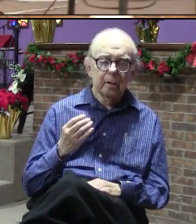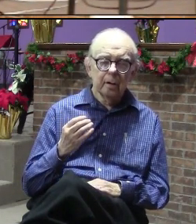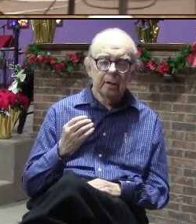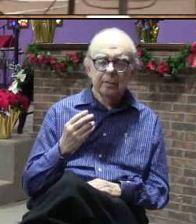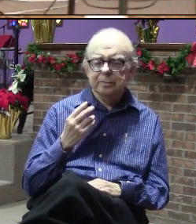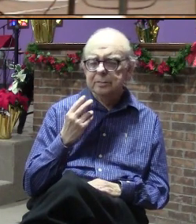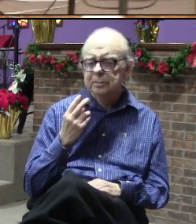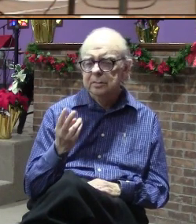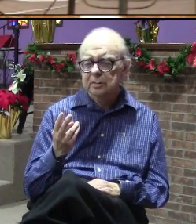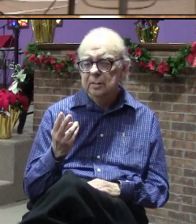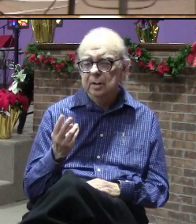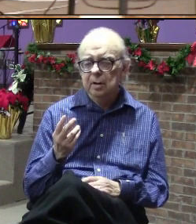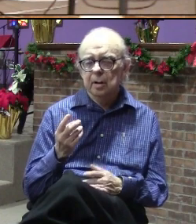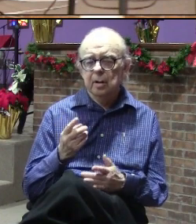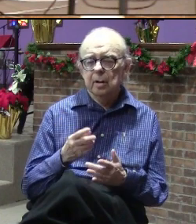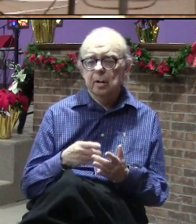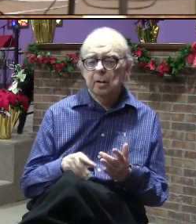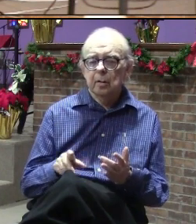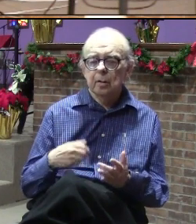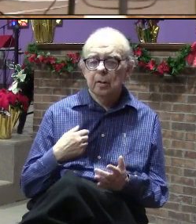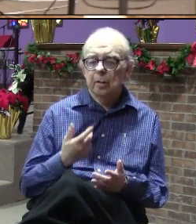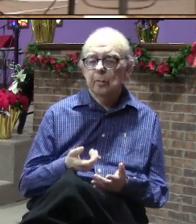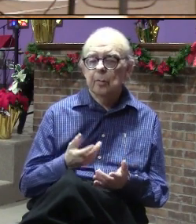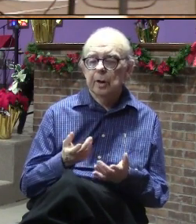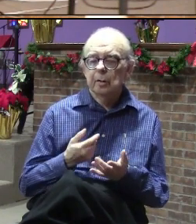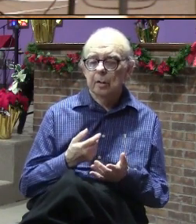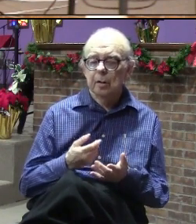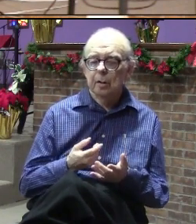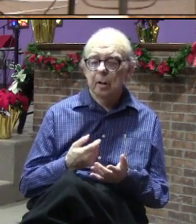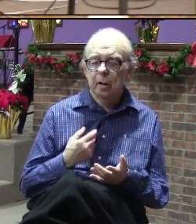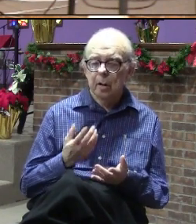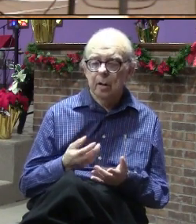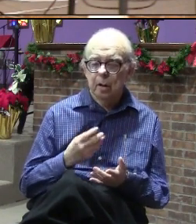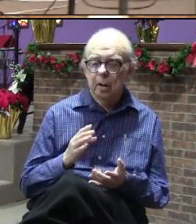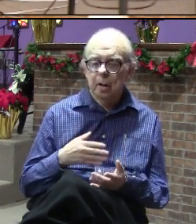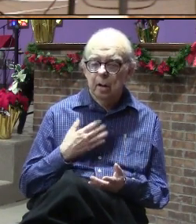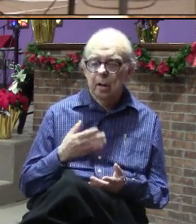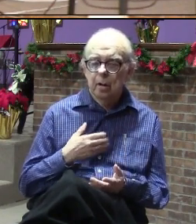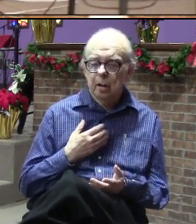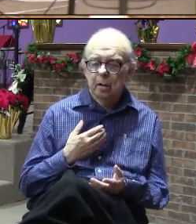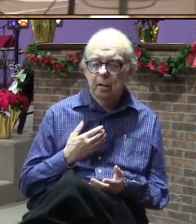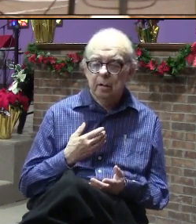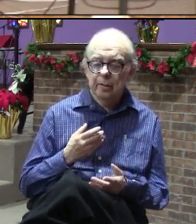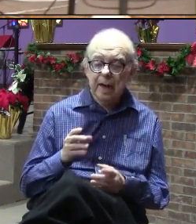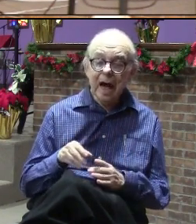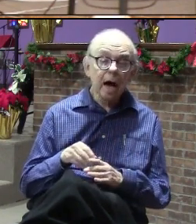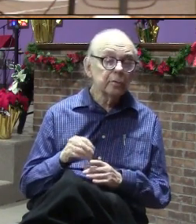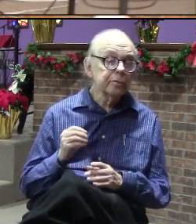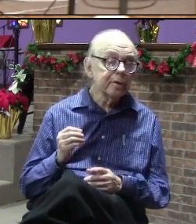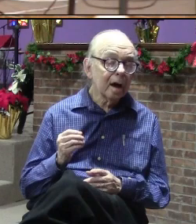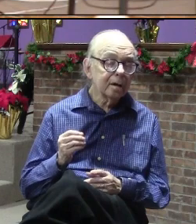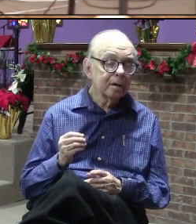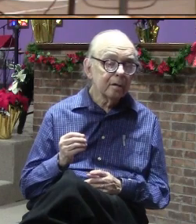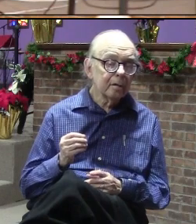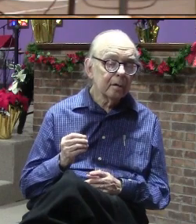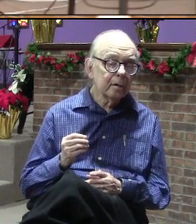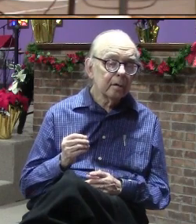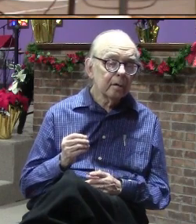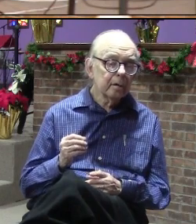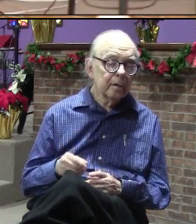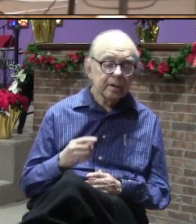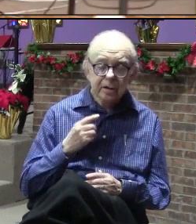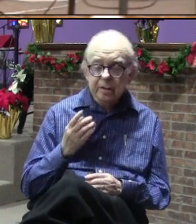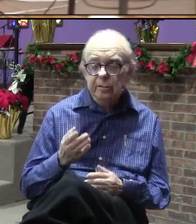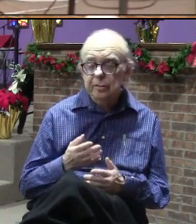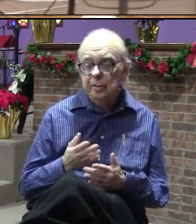You see, what we want is we want the joy on the outside. Can I tell